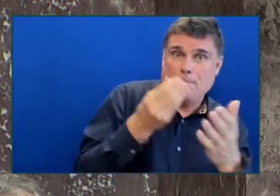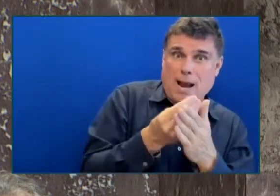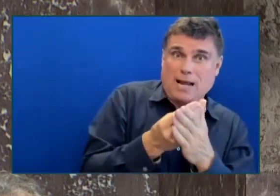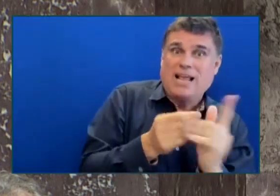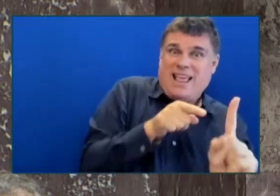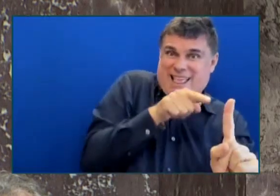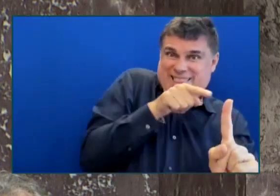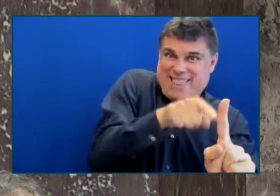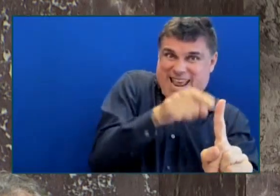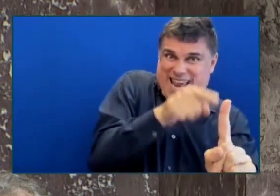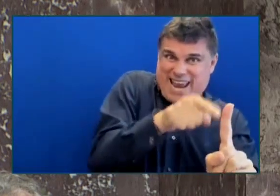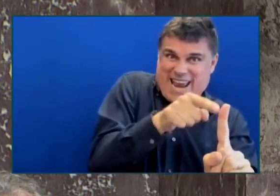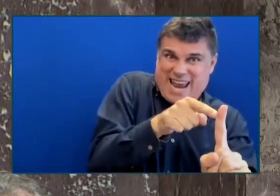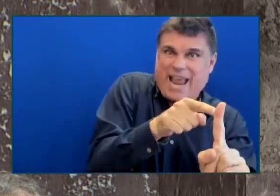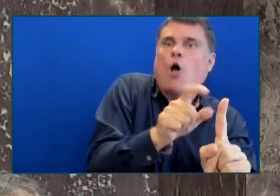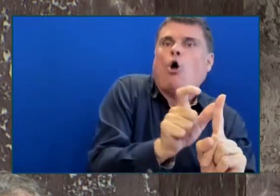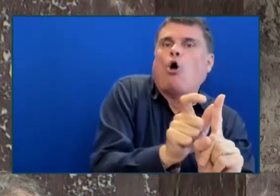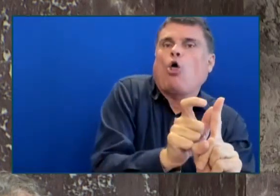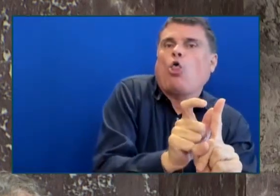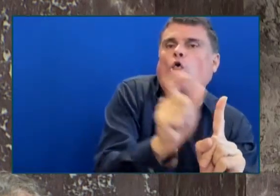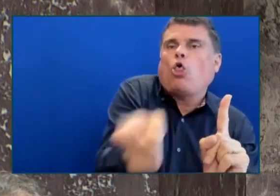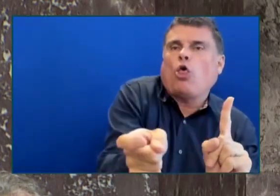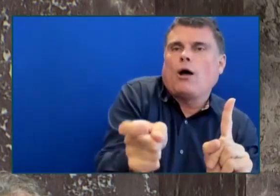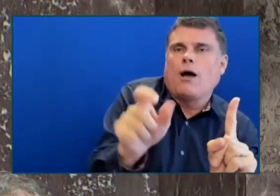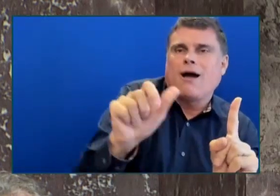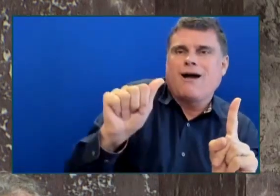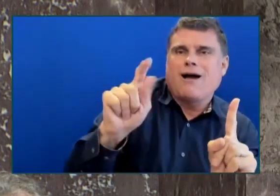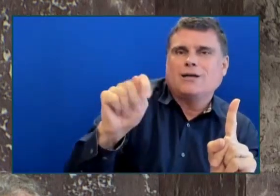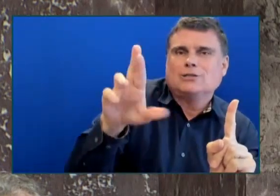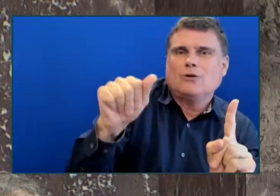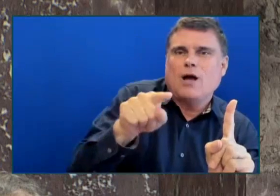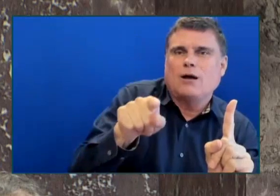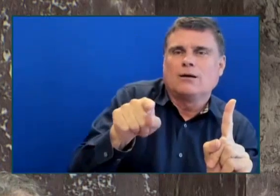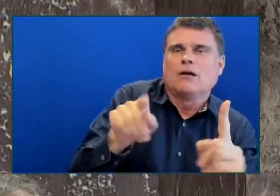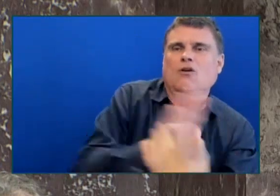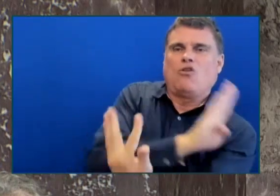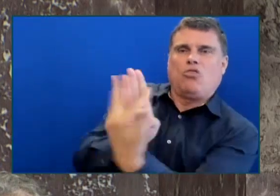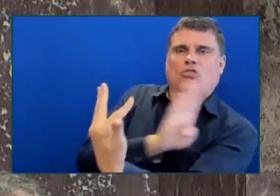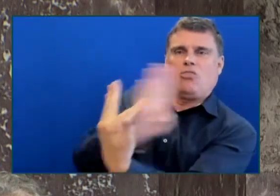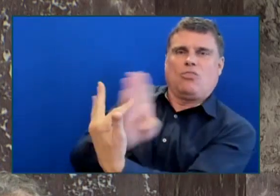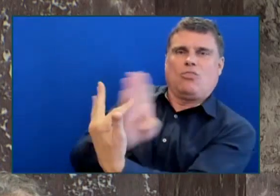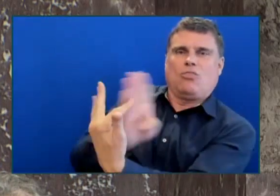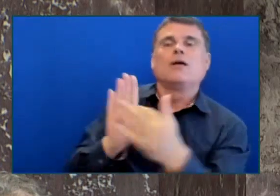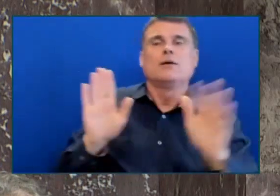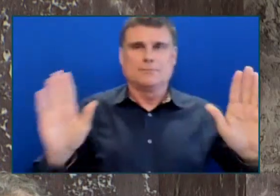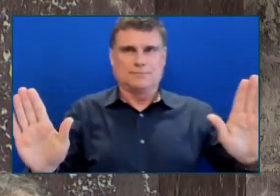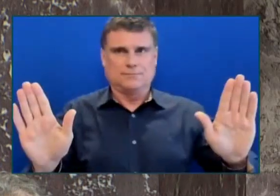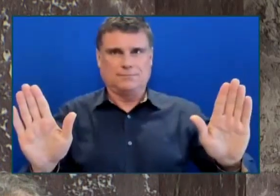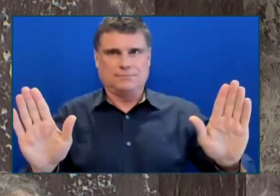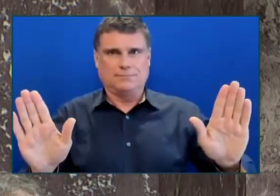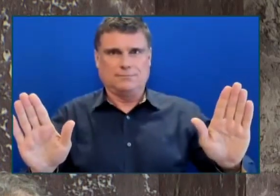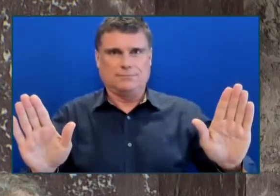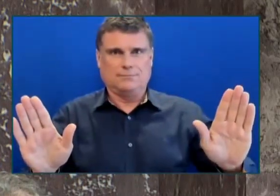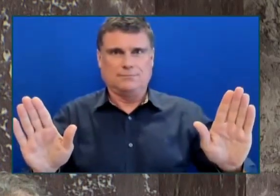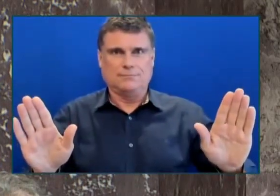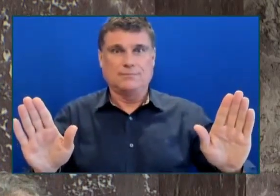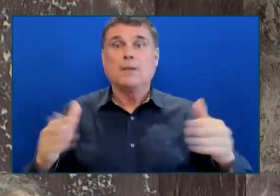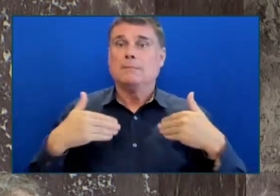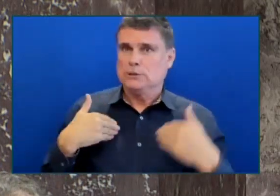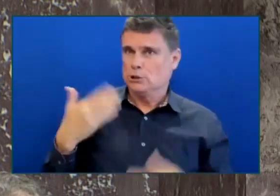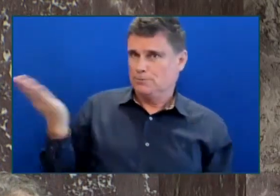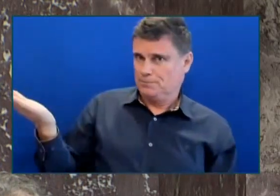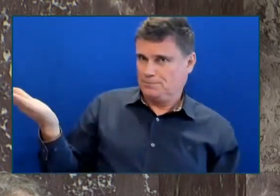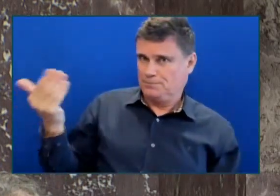serious members, please. Minister will continue. Honourable Speaker, it's important. This is an important point. I